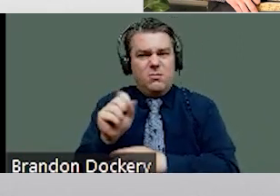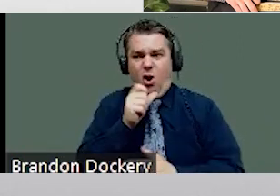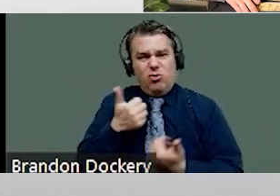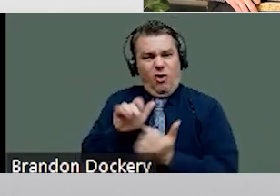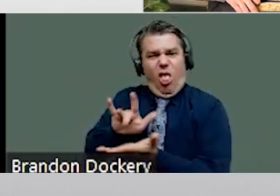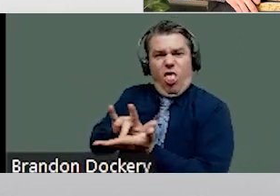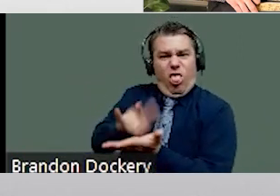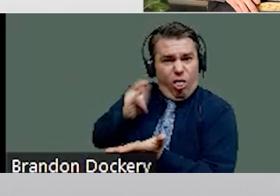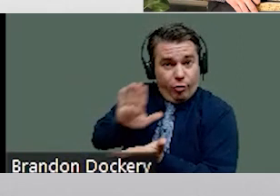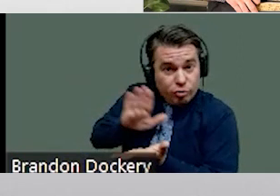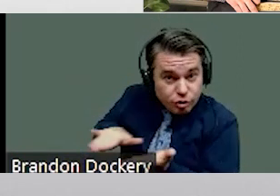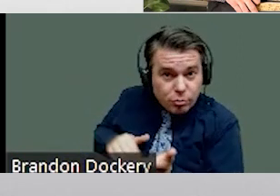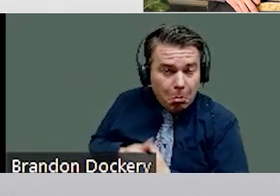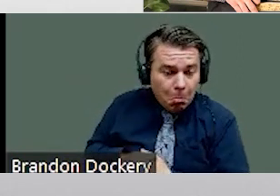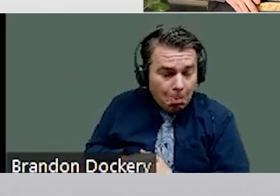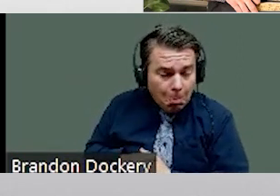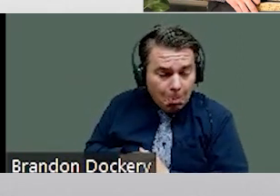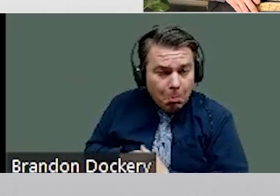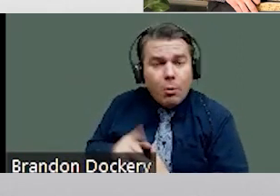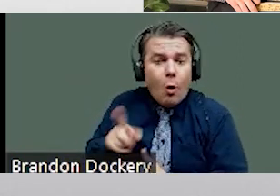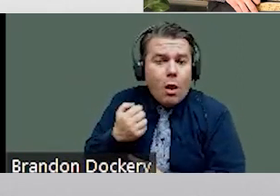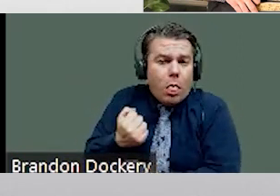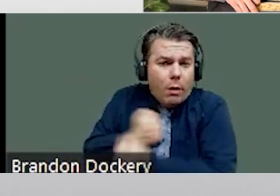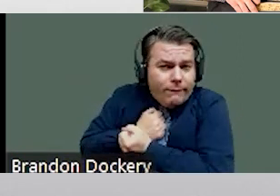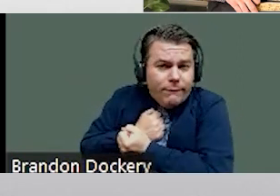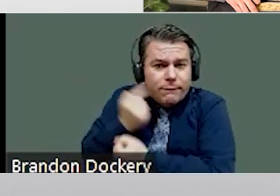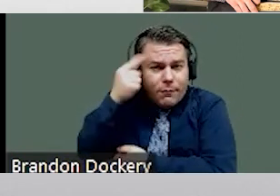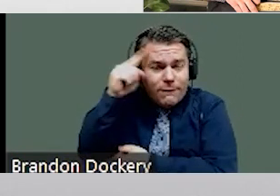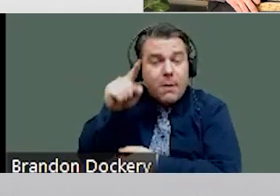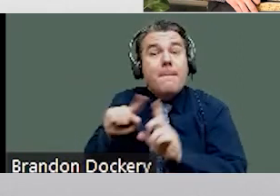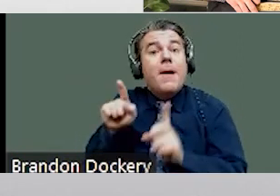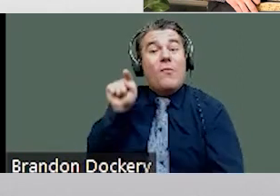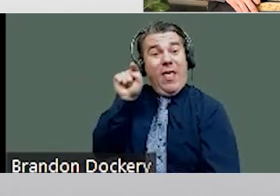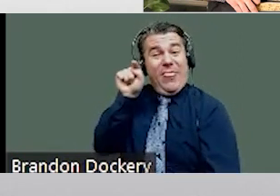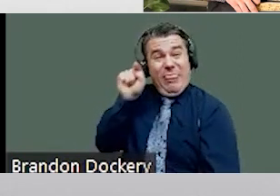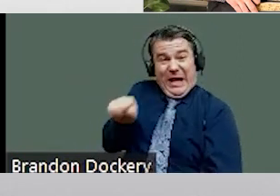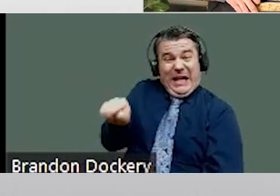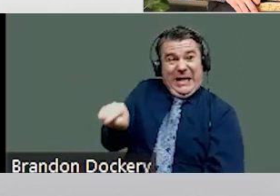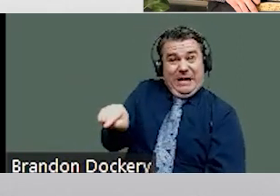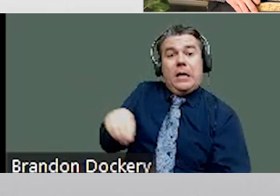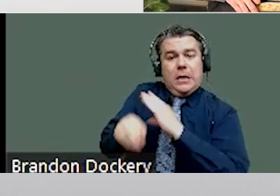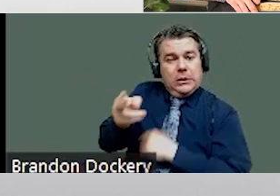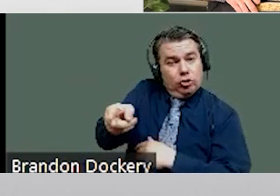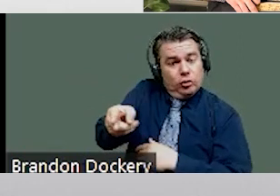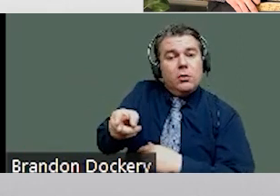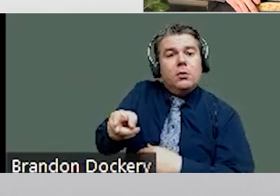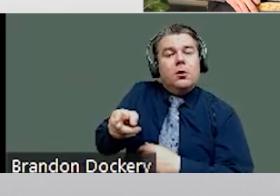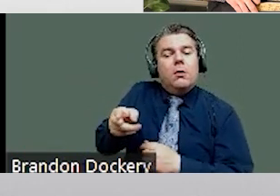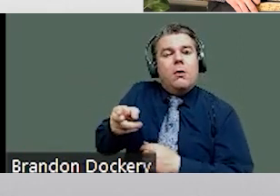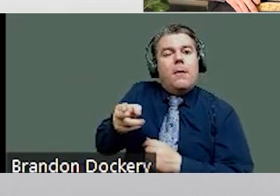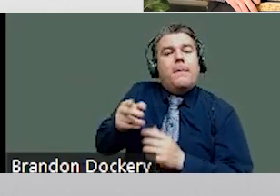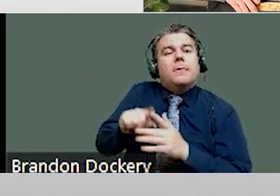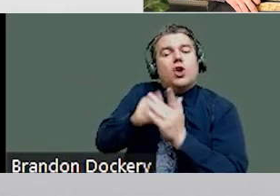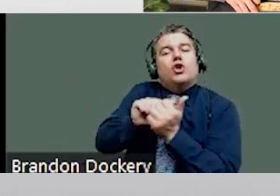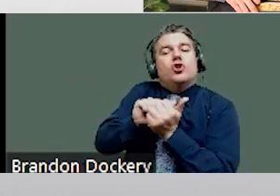their children. They weren't doing that out of anything but love. But it's here in this history where things start